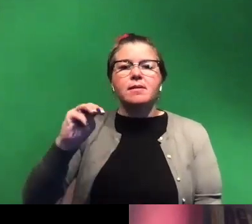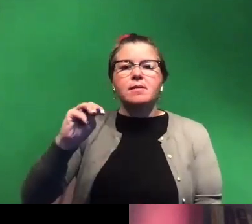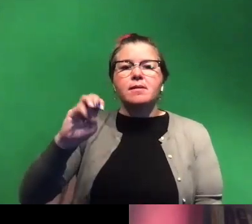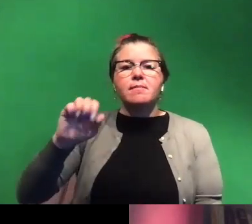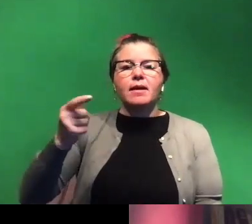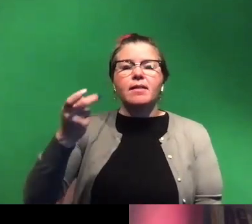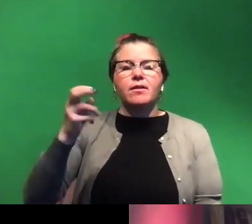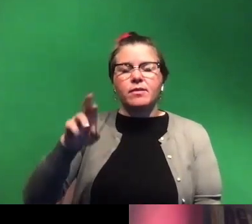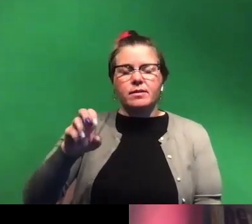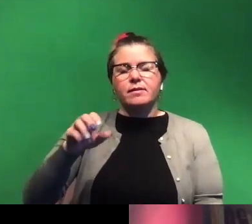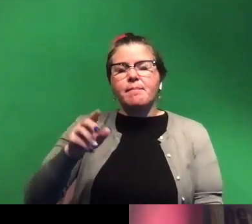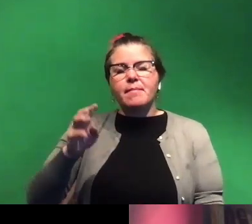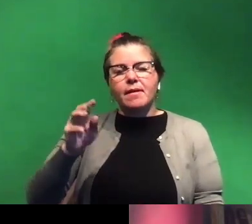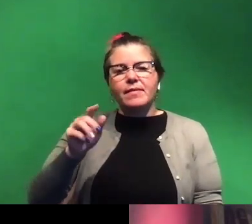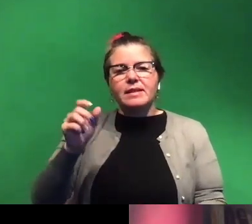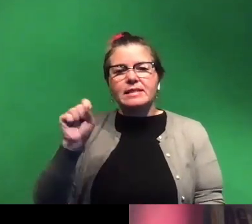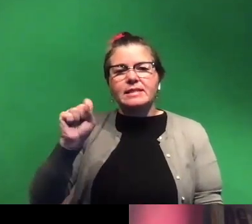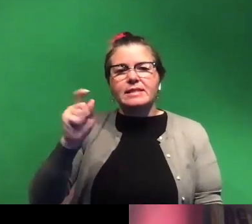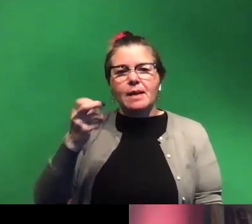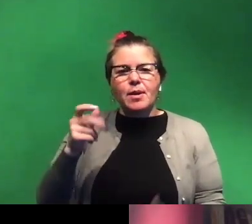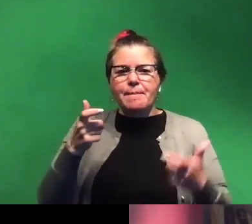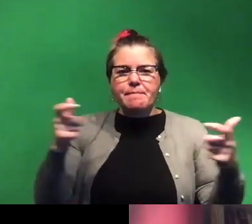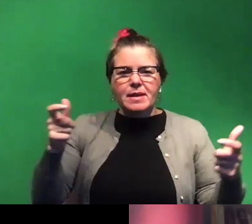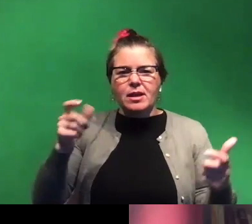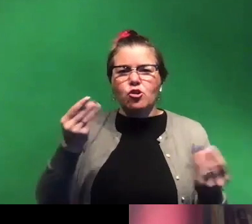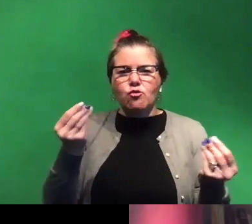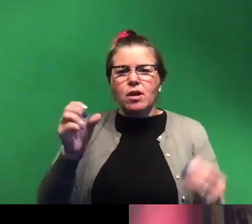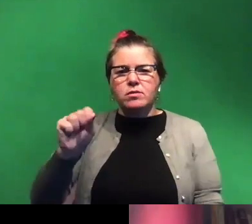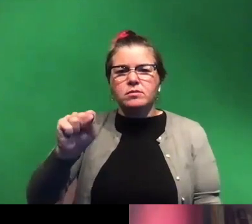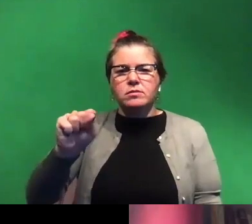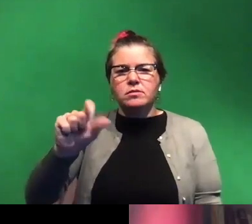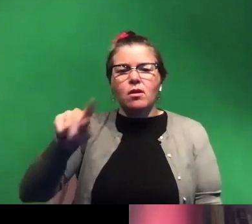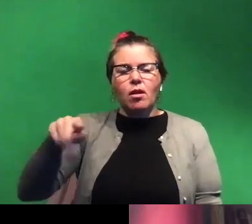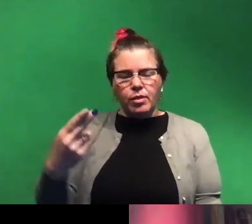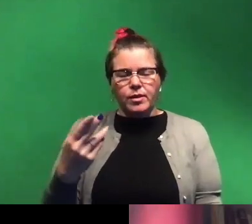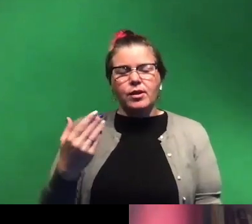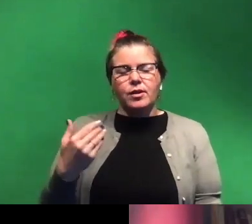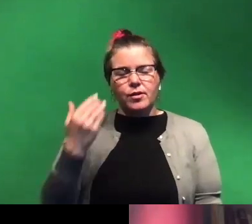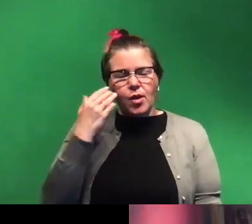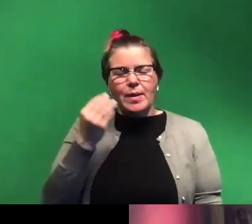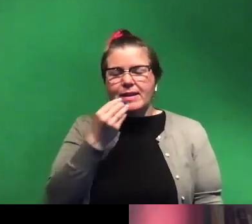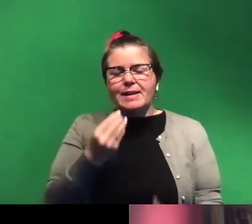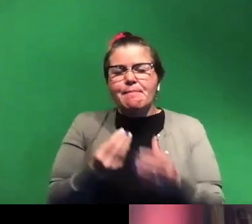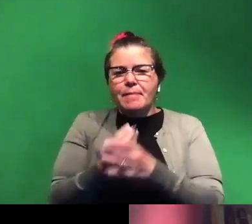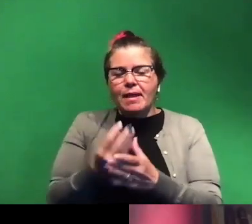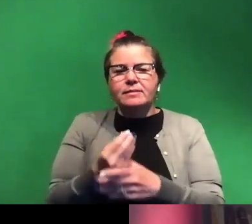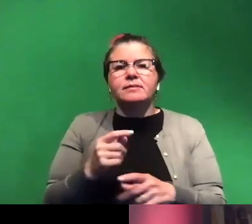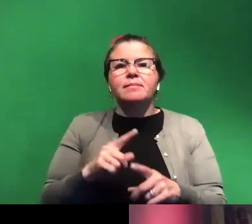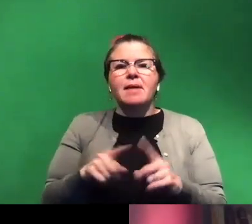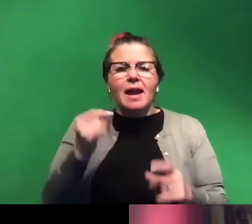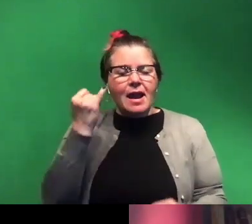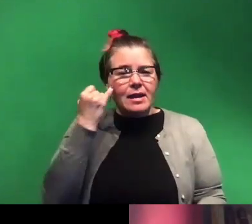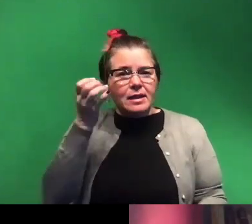Stabber, about giant ground sloths, which we know are herbivores from various lines of evidence, but the idea was that a giant,